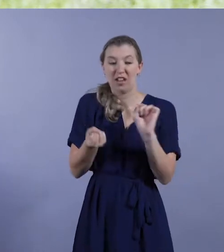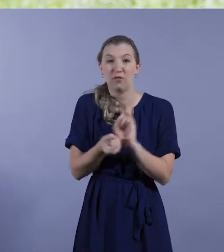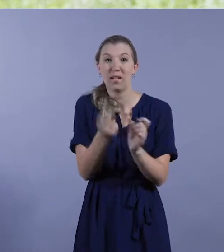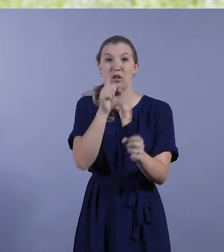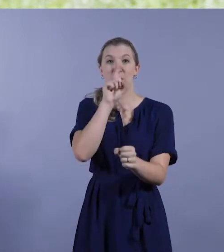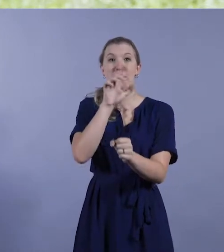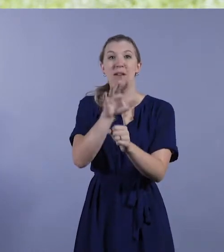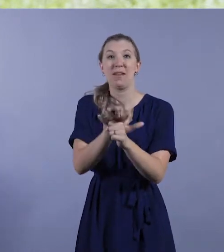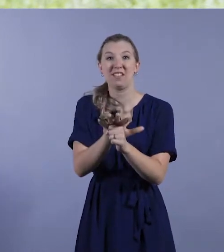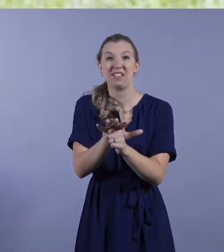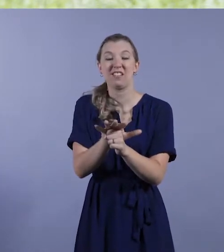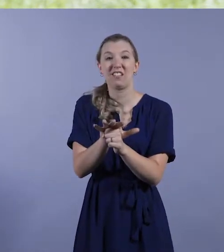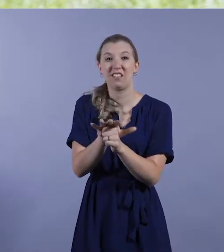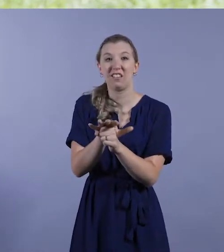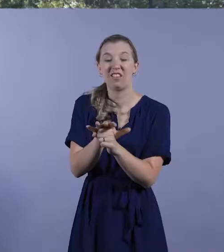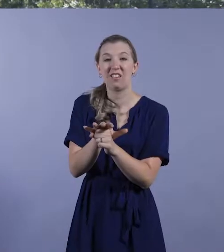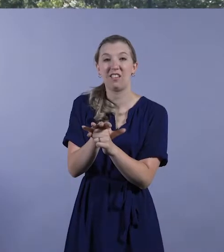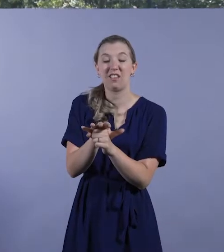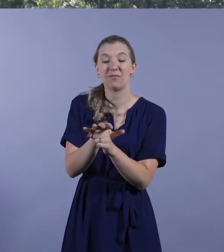commitment